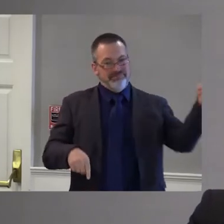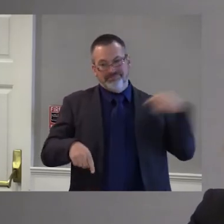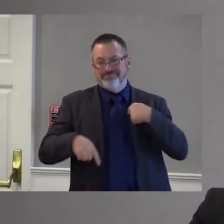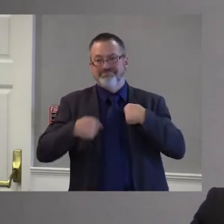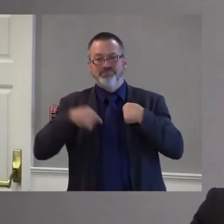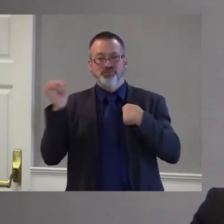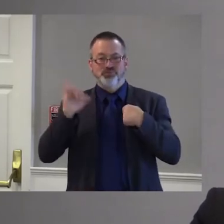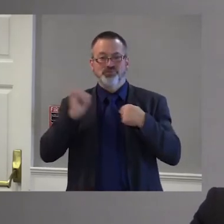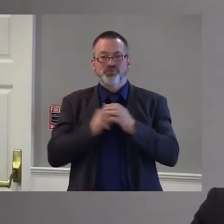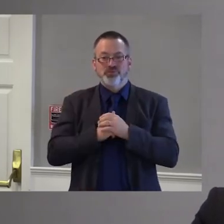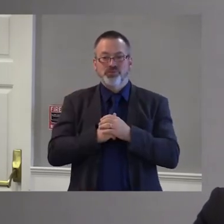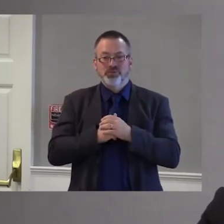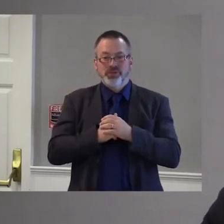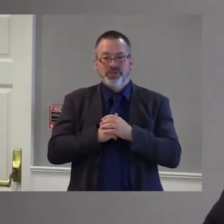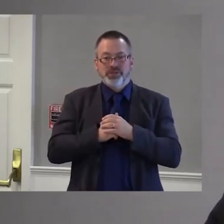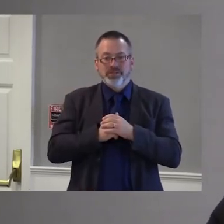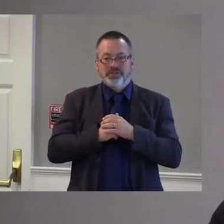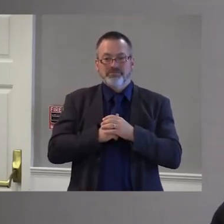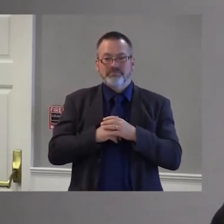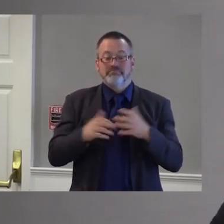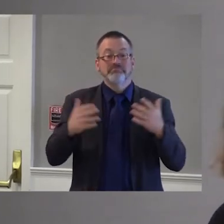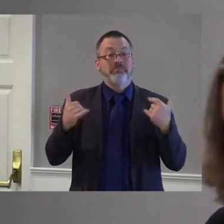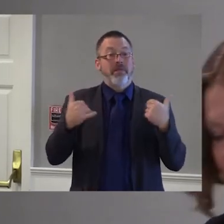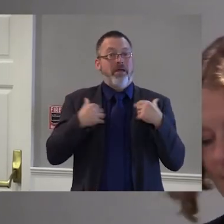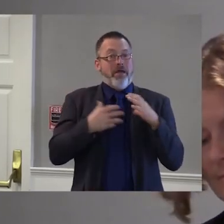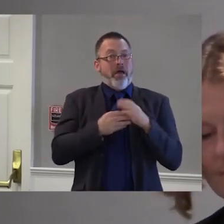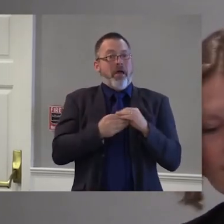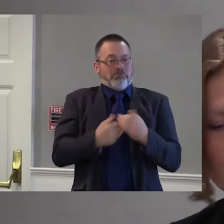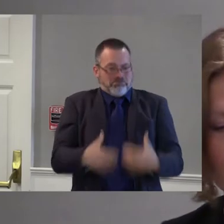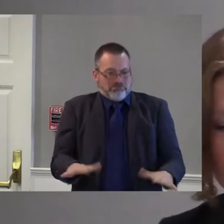day, and I'll turn it back over to Theo.